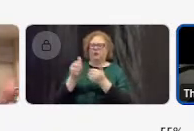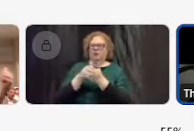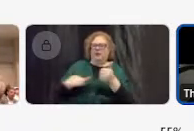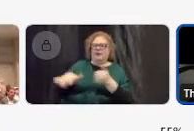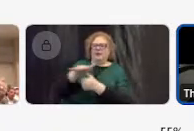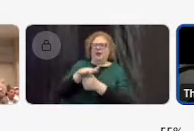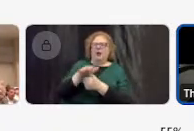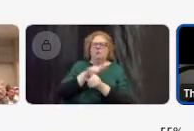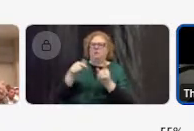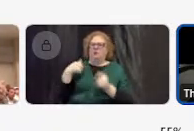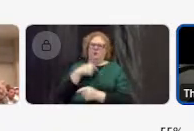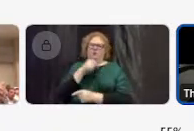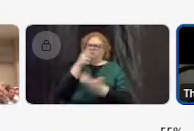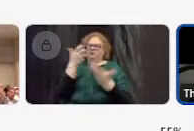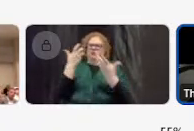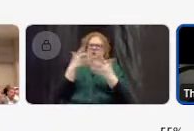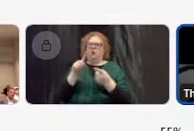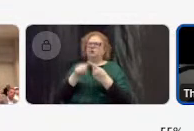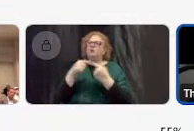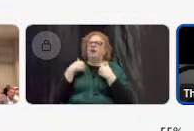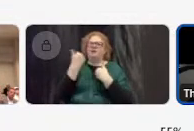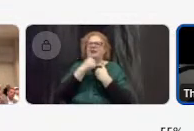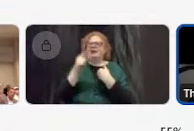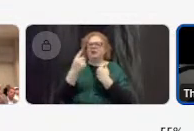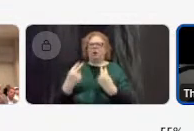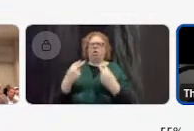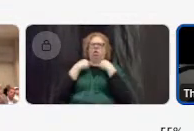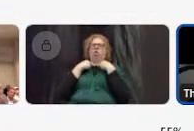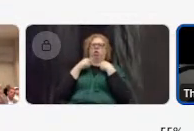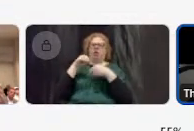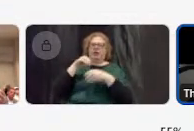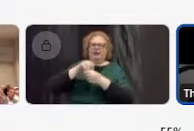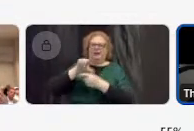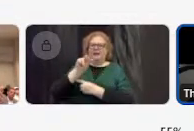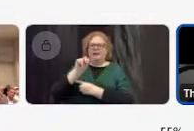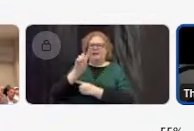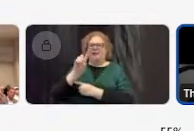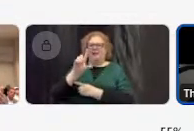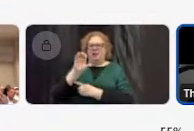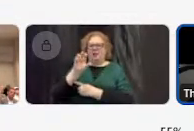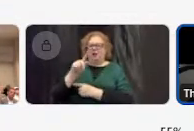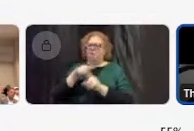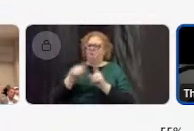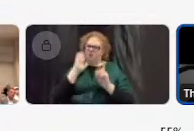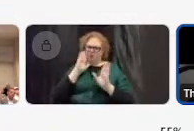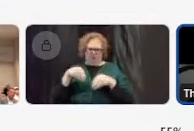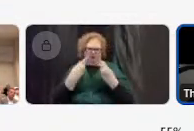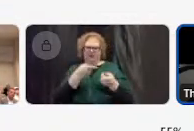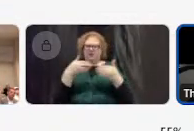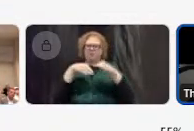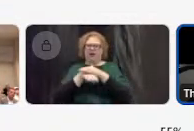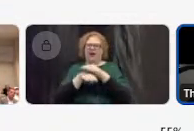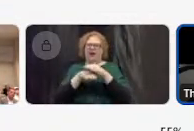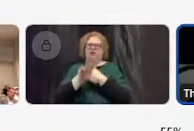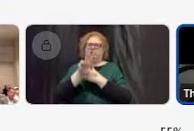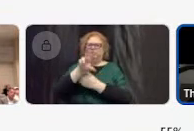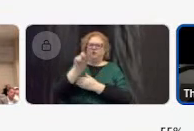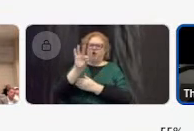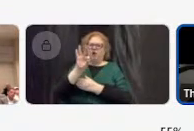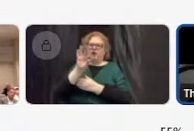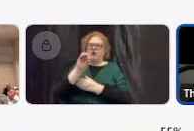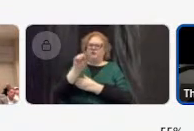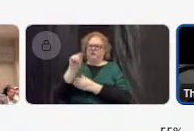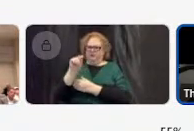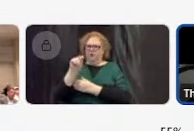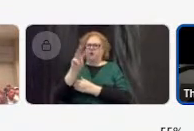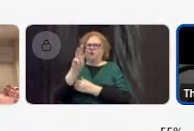but in visiting with him just recently, we will give him access, a 30-foot wide easement from our property for the use of one